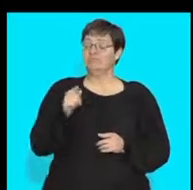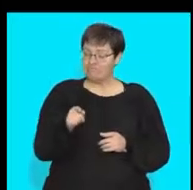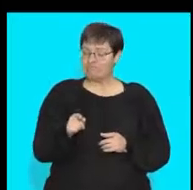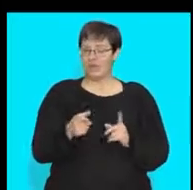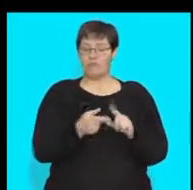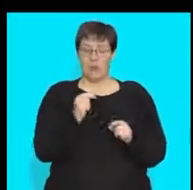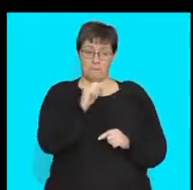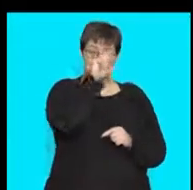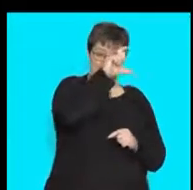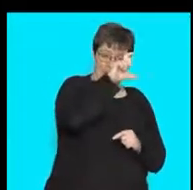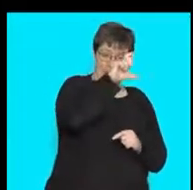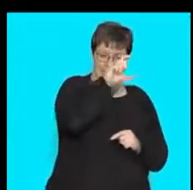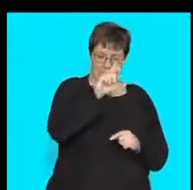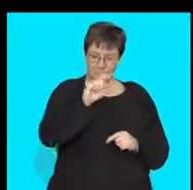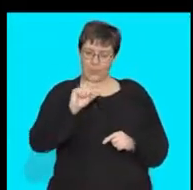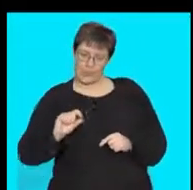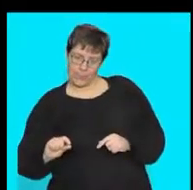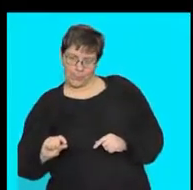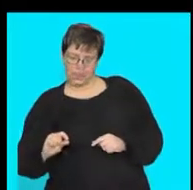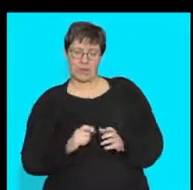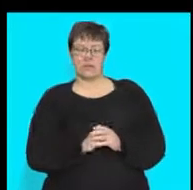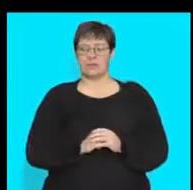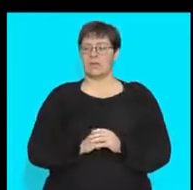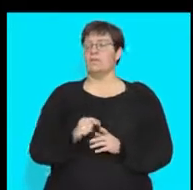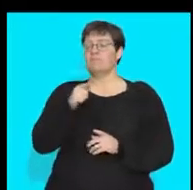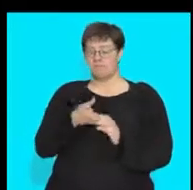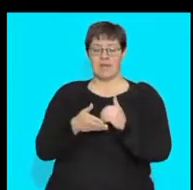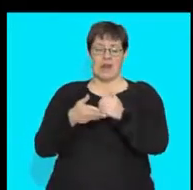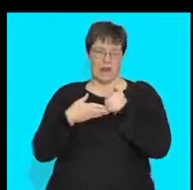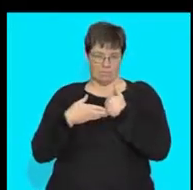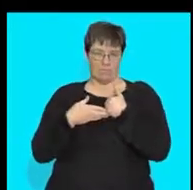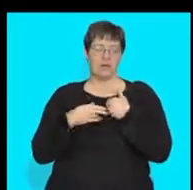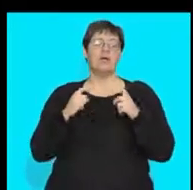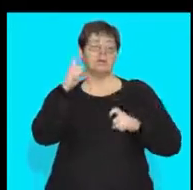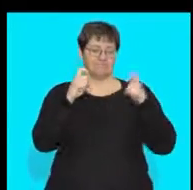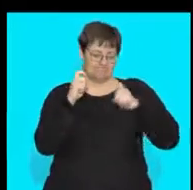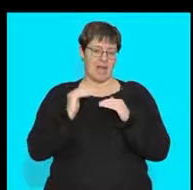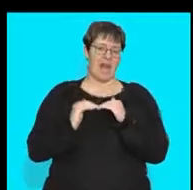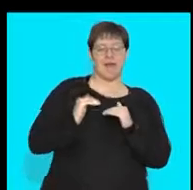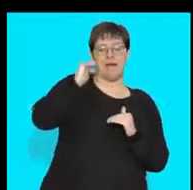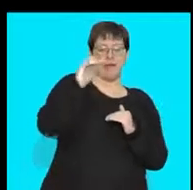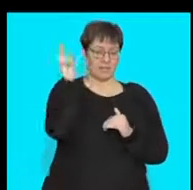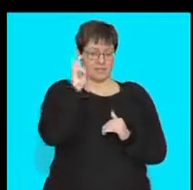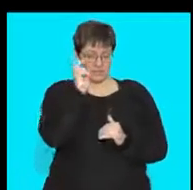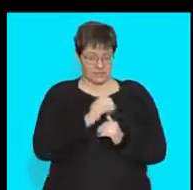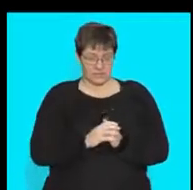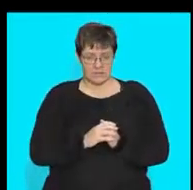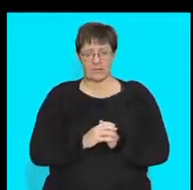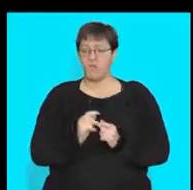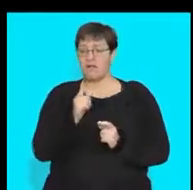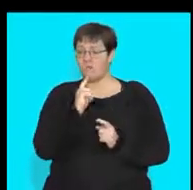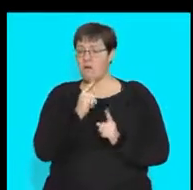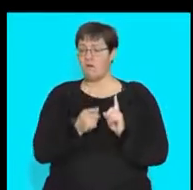So it's arranged from big to small, and that also helps with amplification, right? And it can